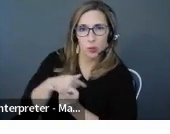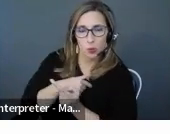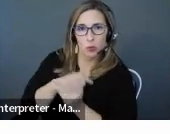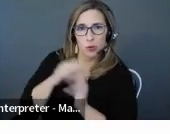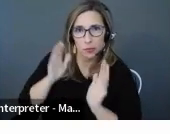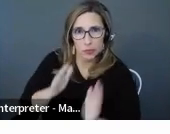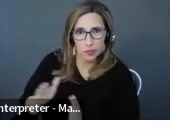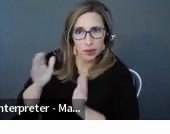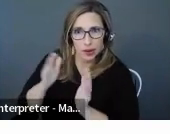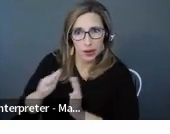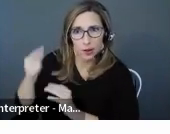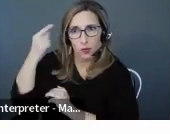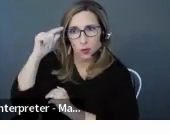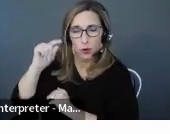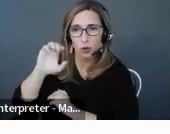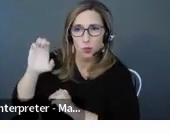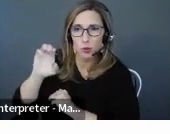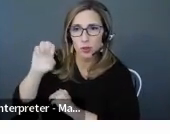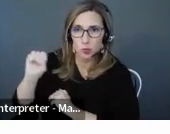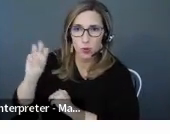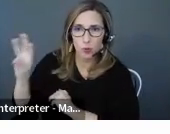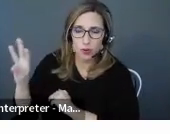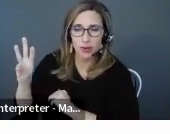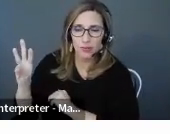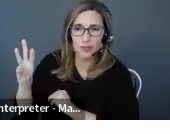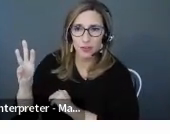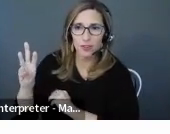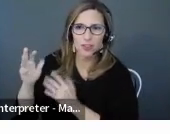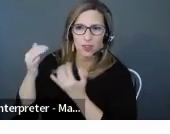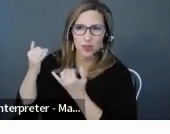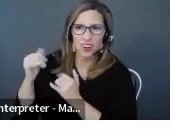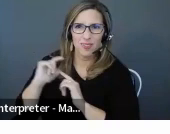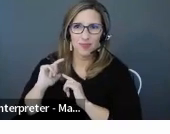Waiver. And I'm going to turn this back over to Lisa.